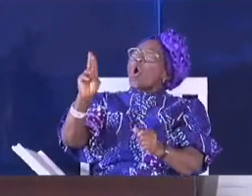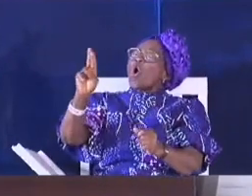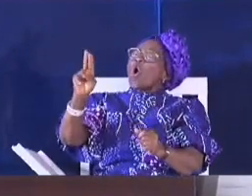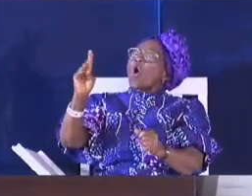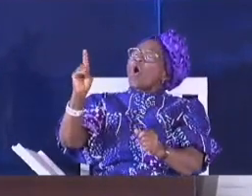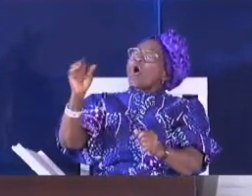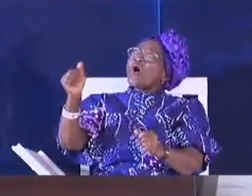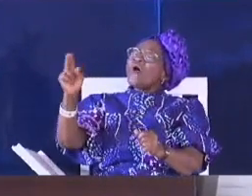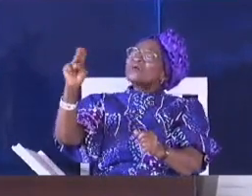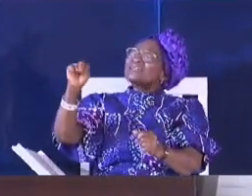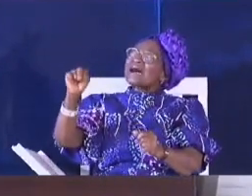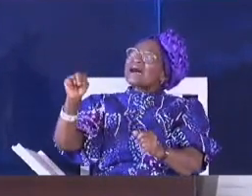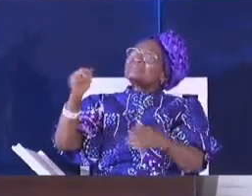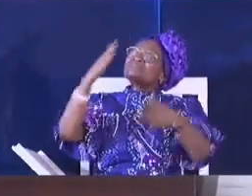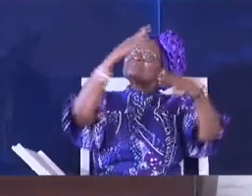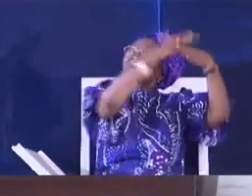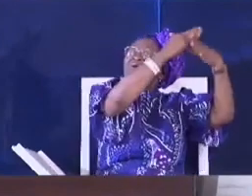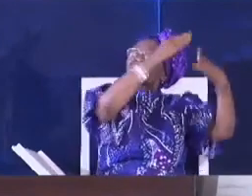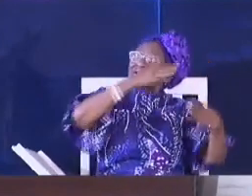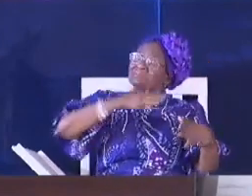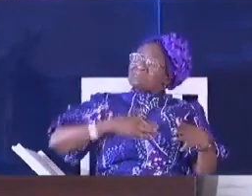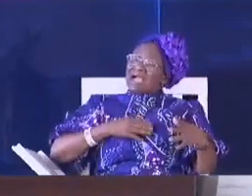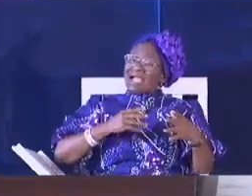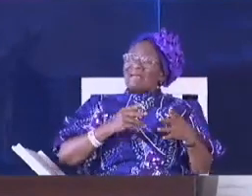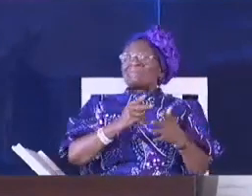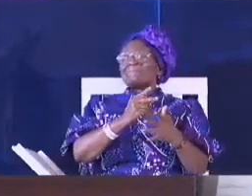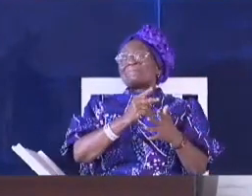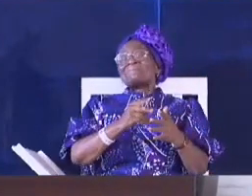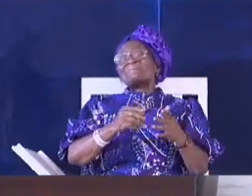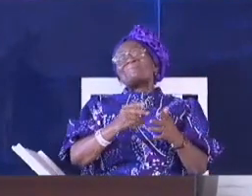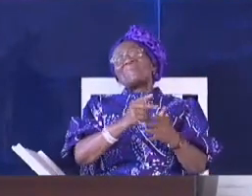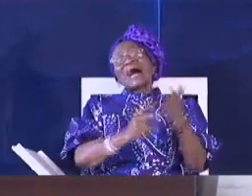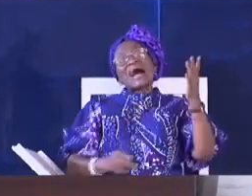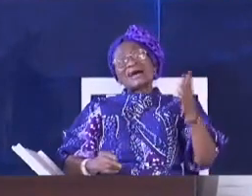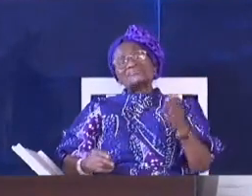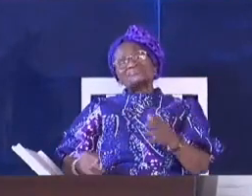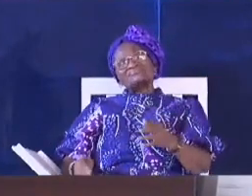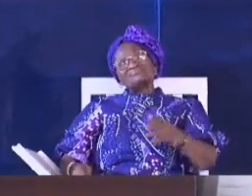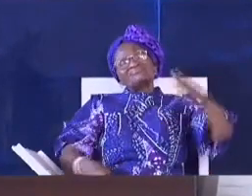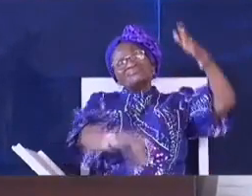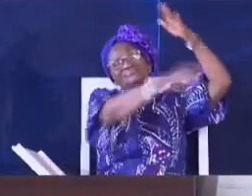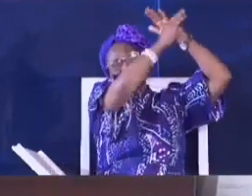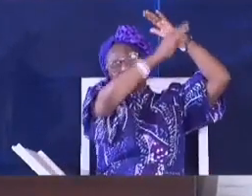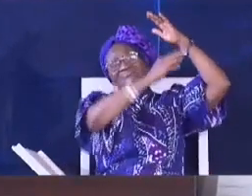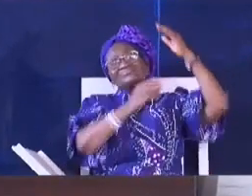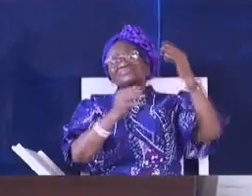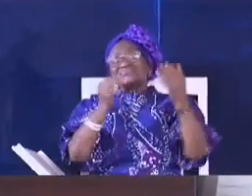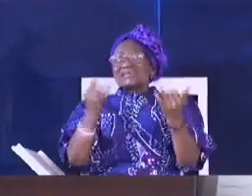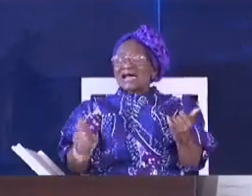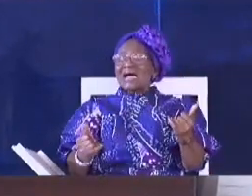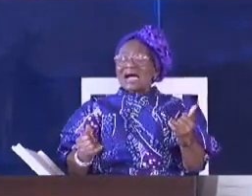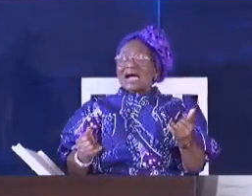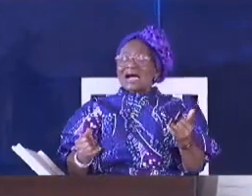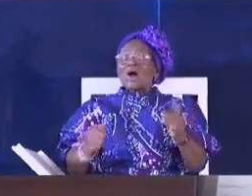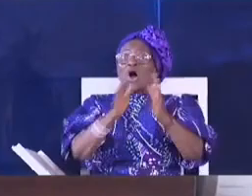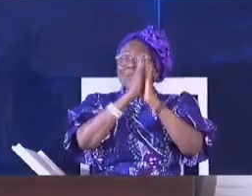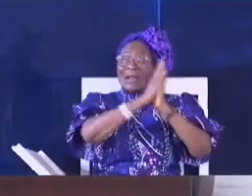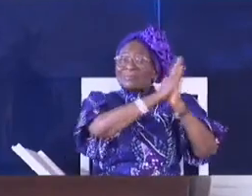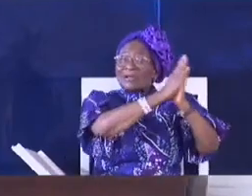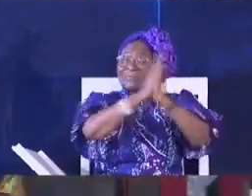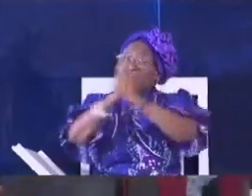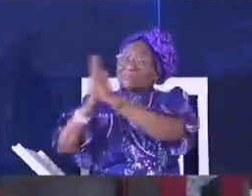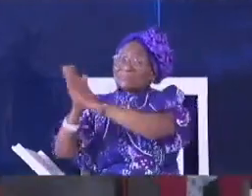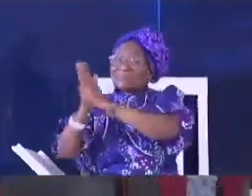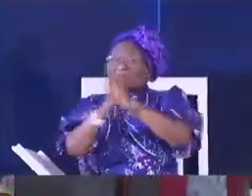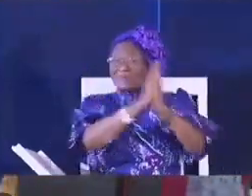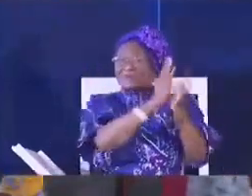blocking my path, part now Open your mouth and cry unto